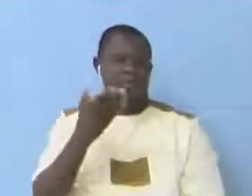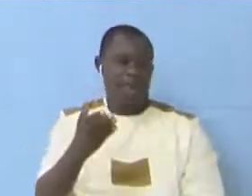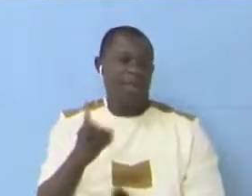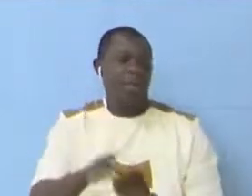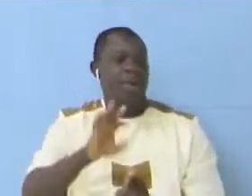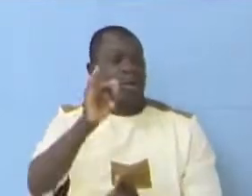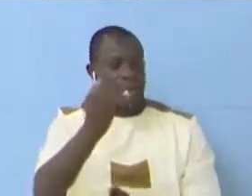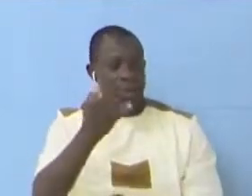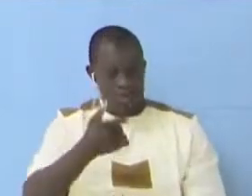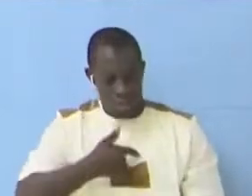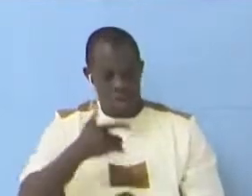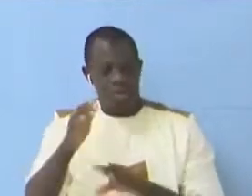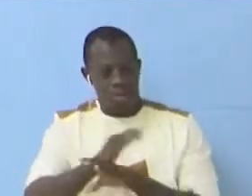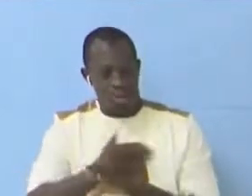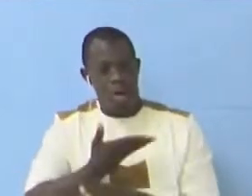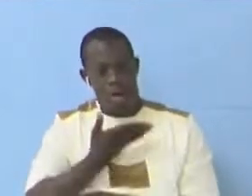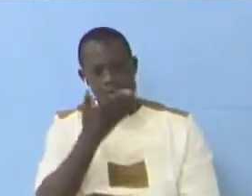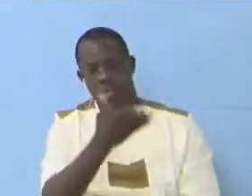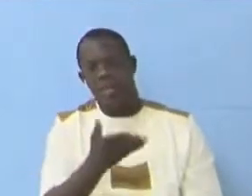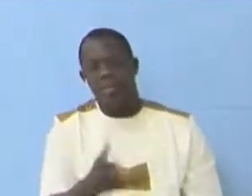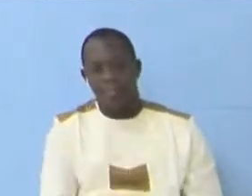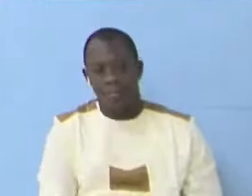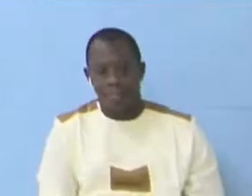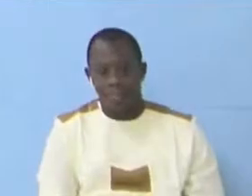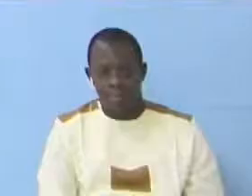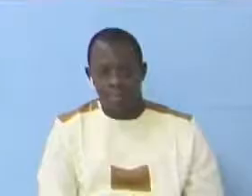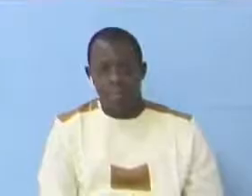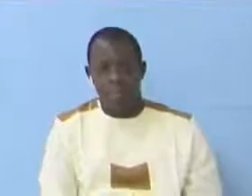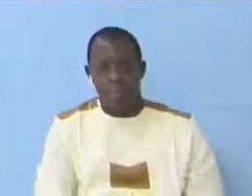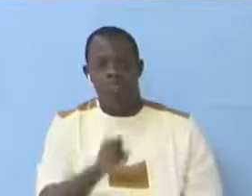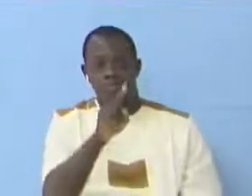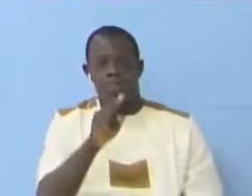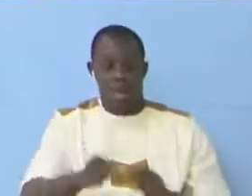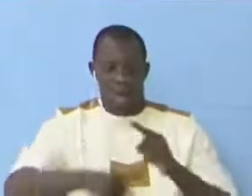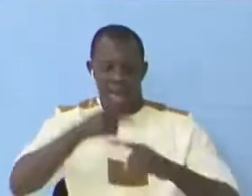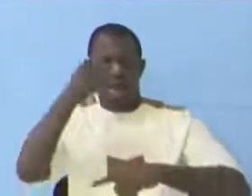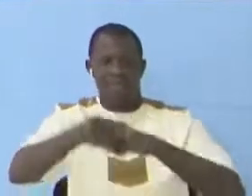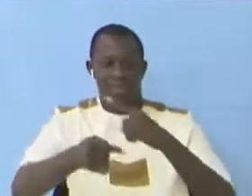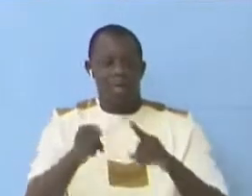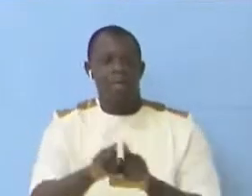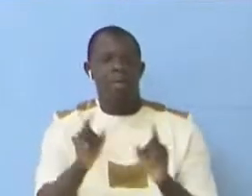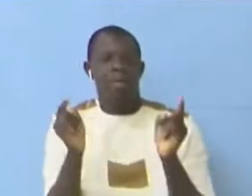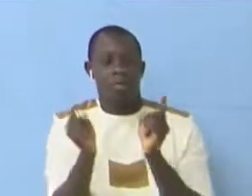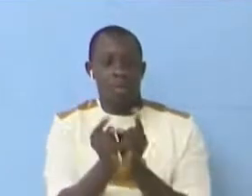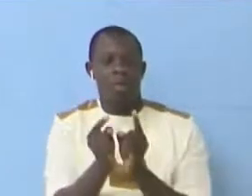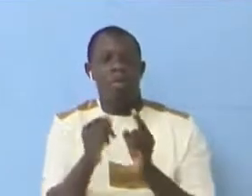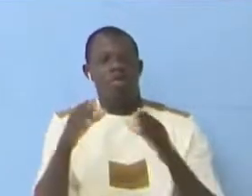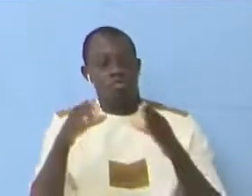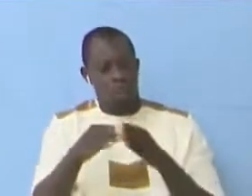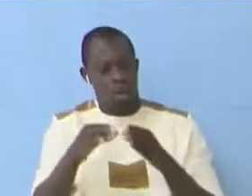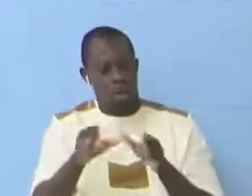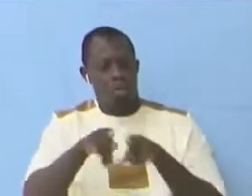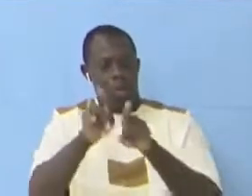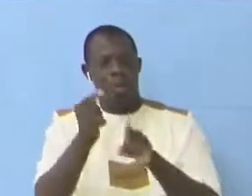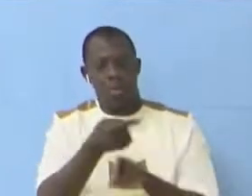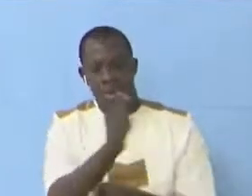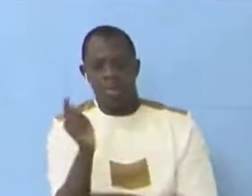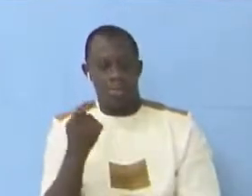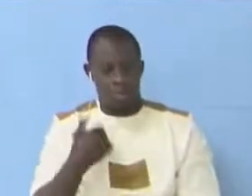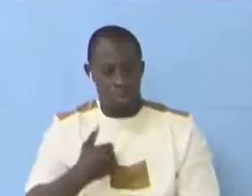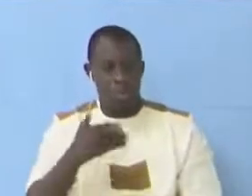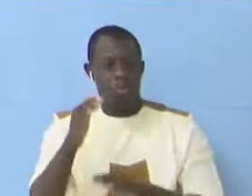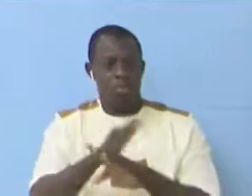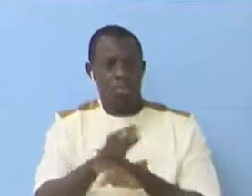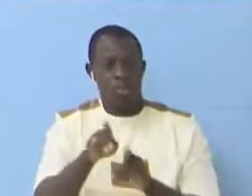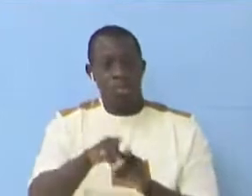boobu. We will, you subsequently came into contact with these people while you were